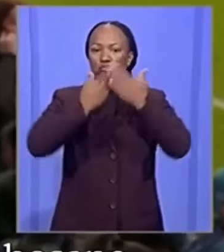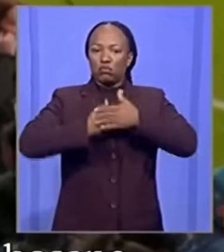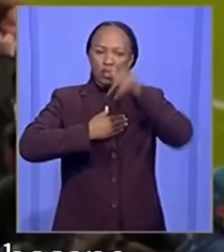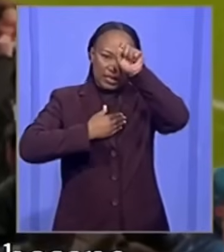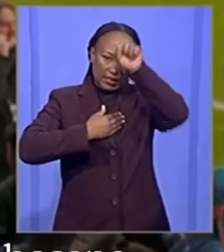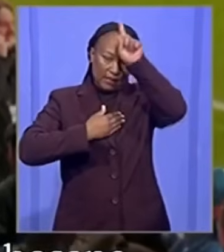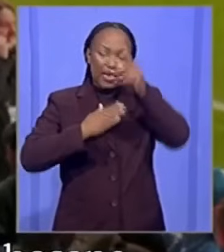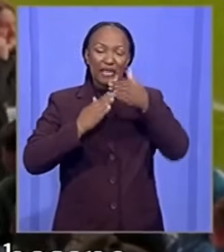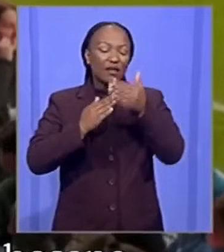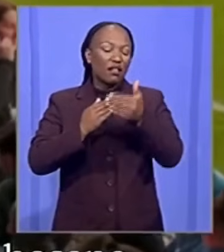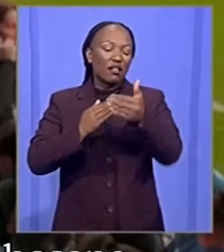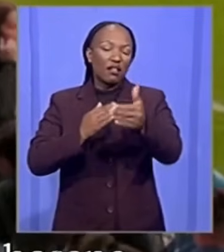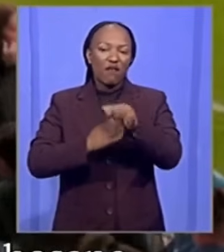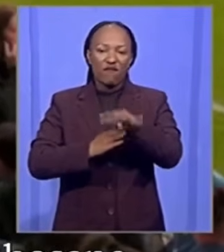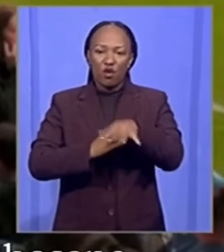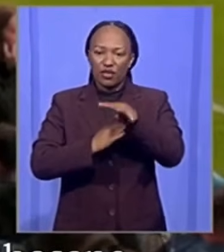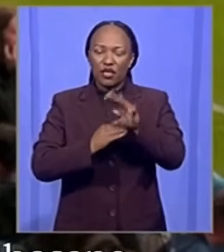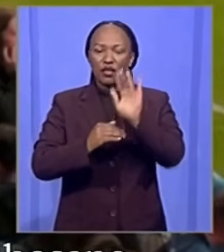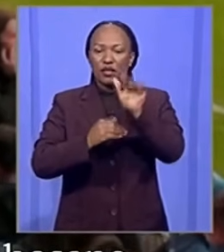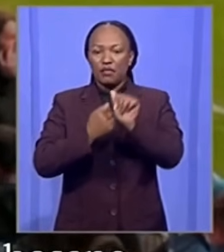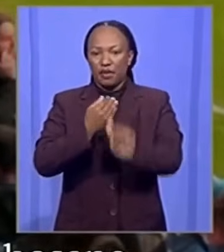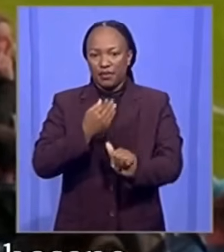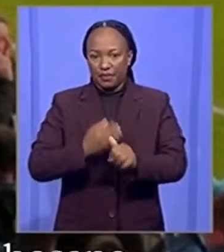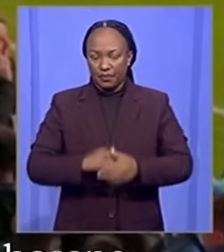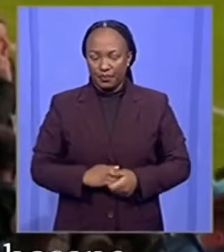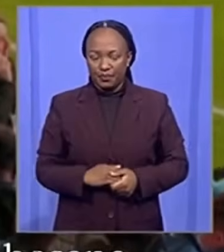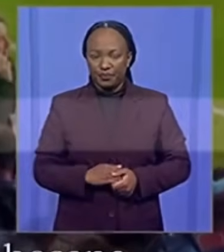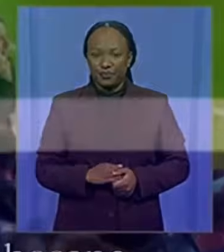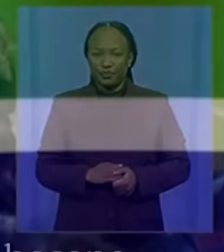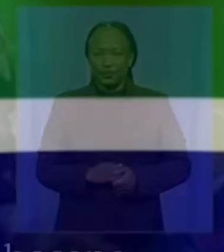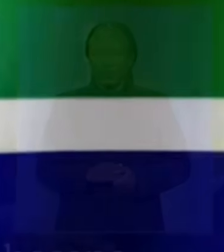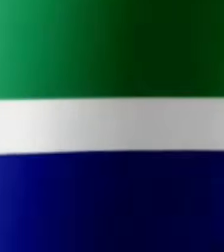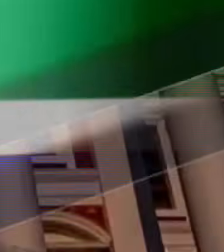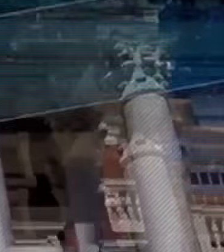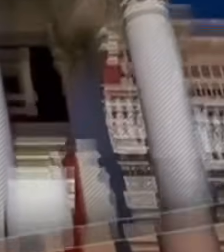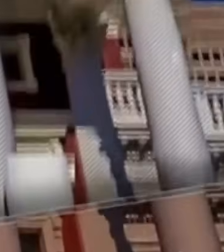ka la 14 kgweding e tlang.